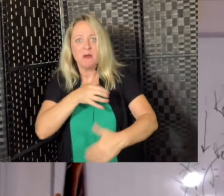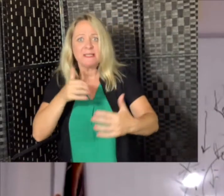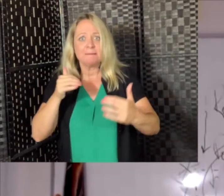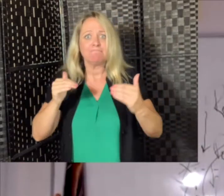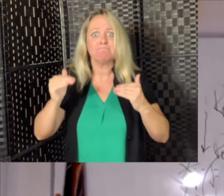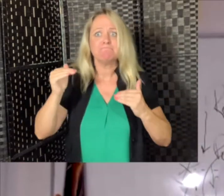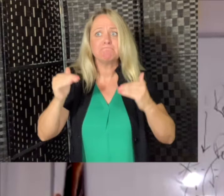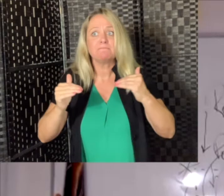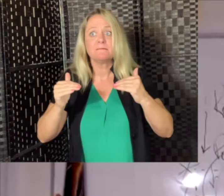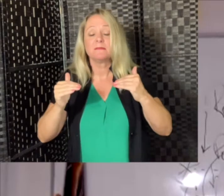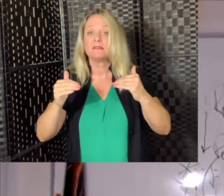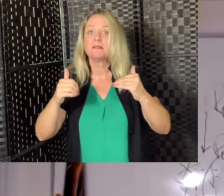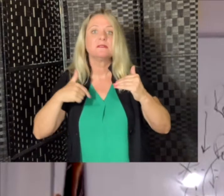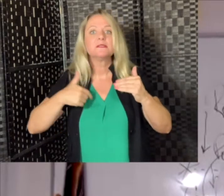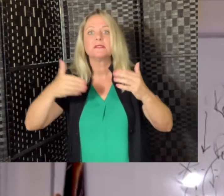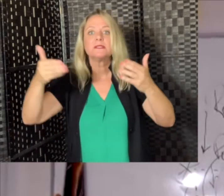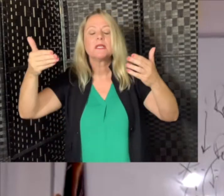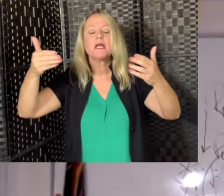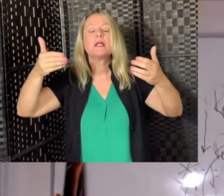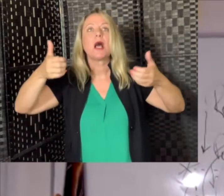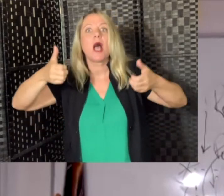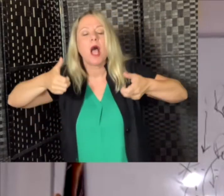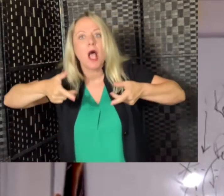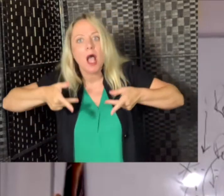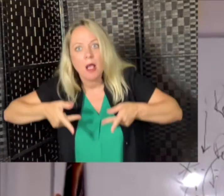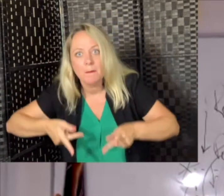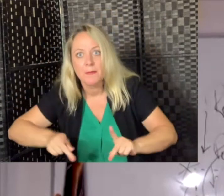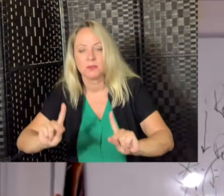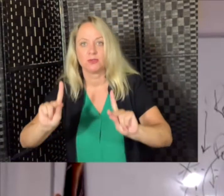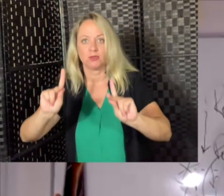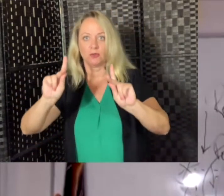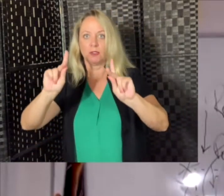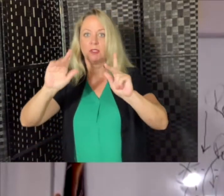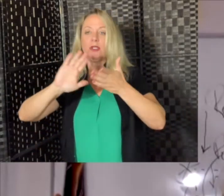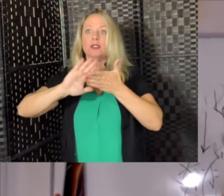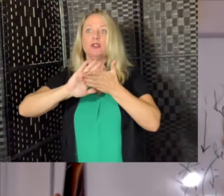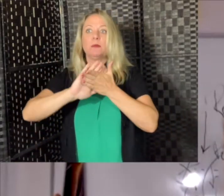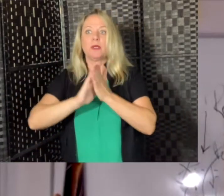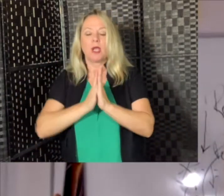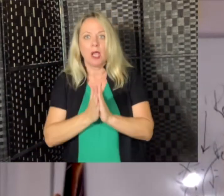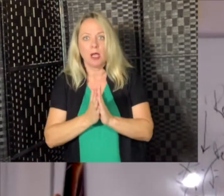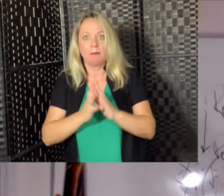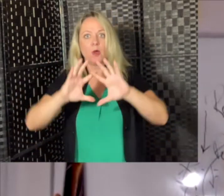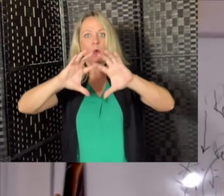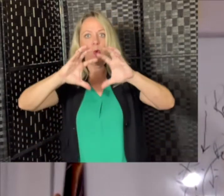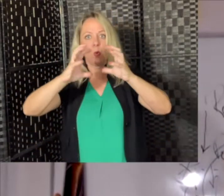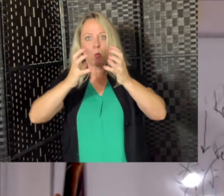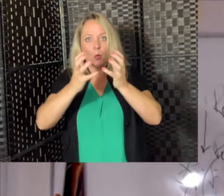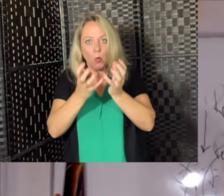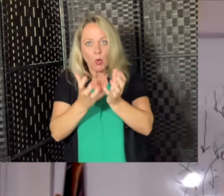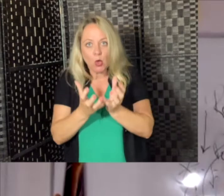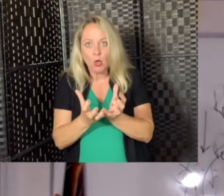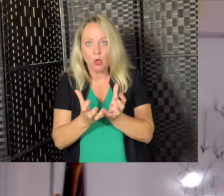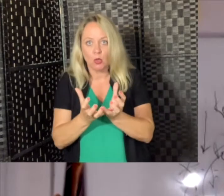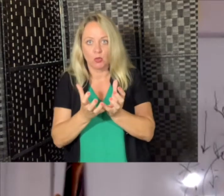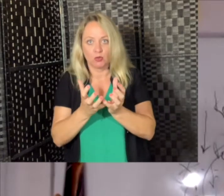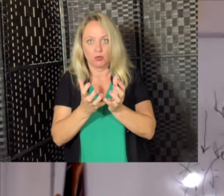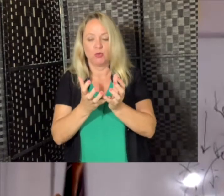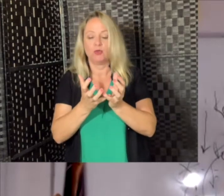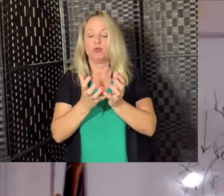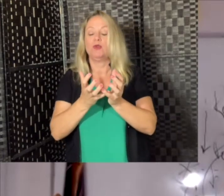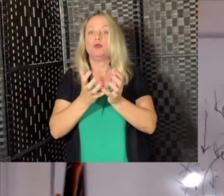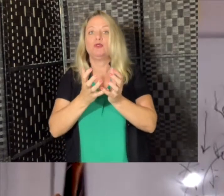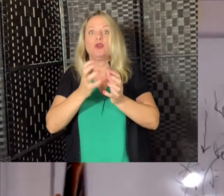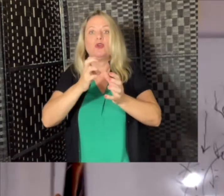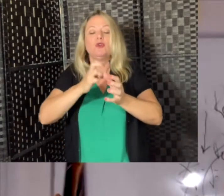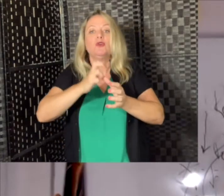is living conscious loving on behalf of the whole world. So this is a